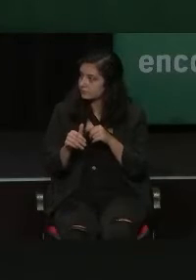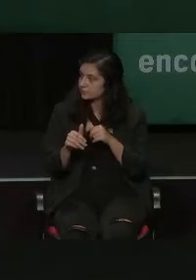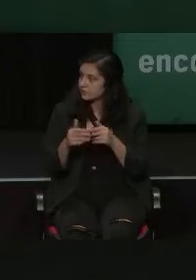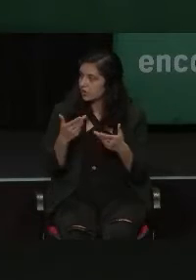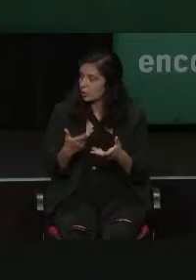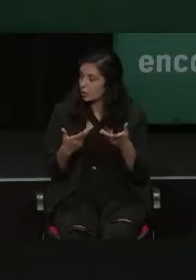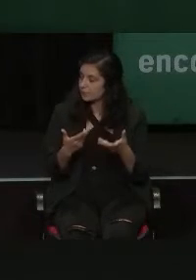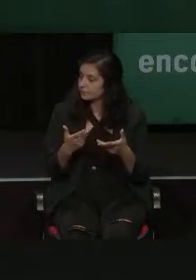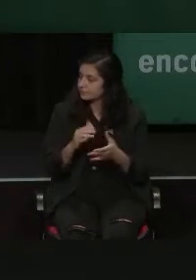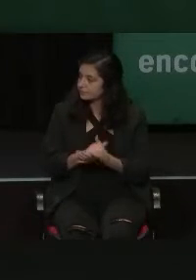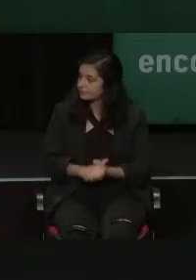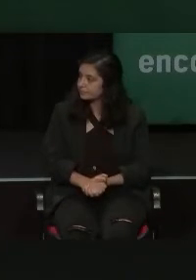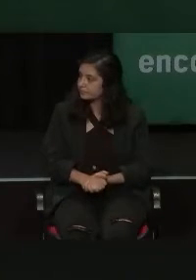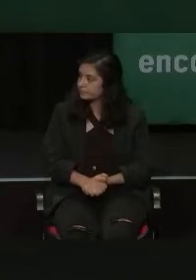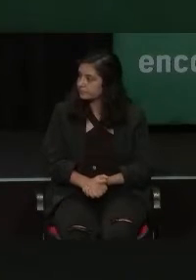enough.